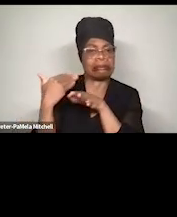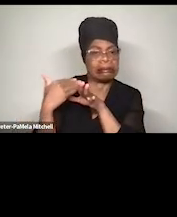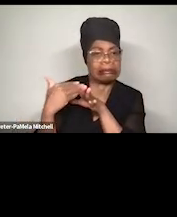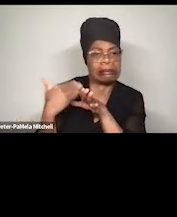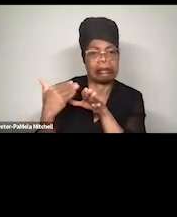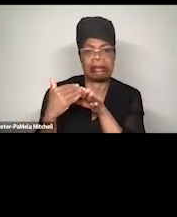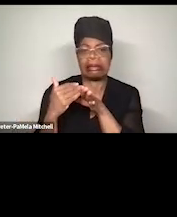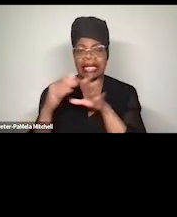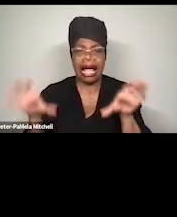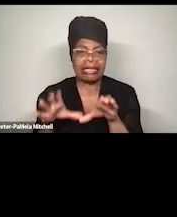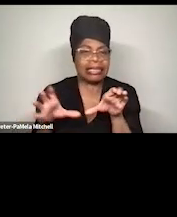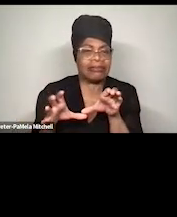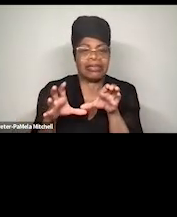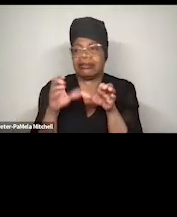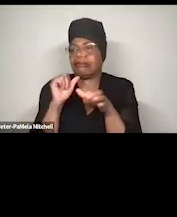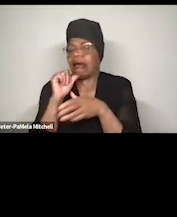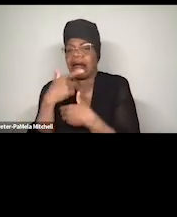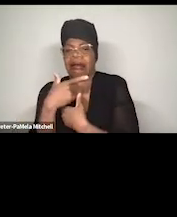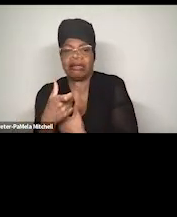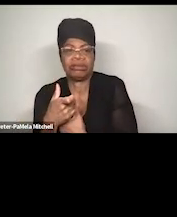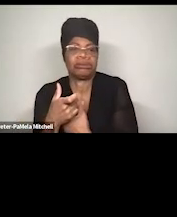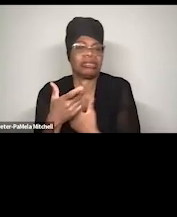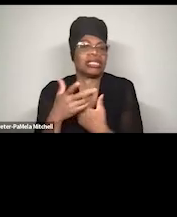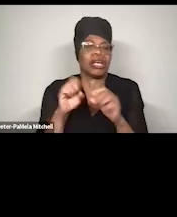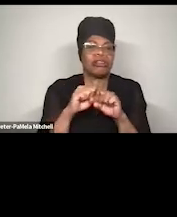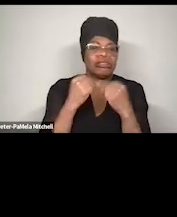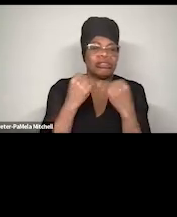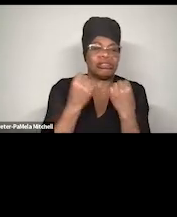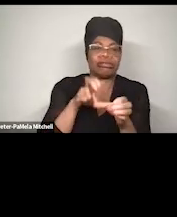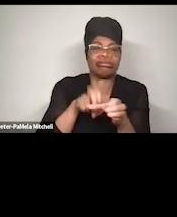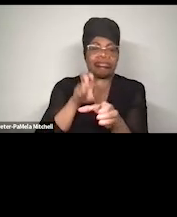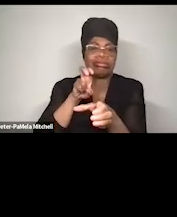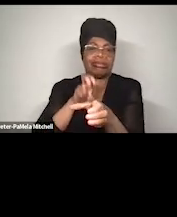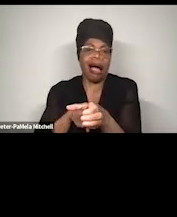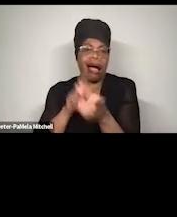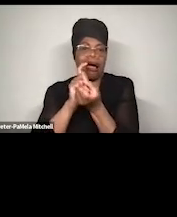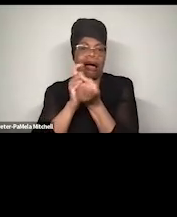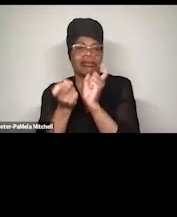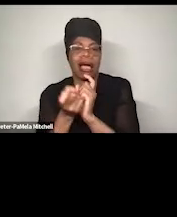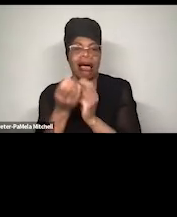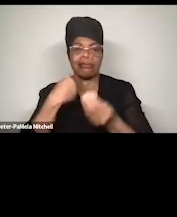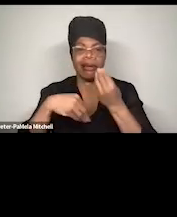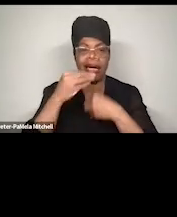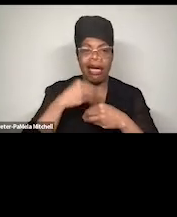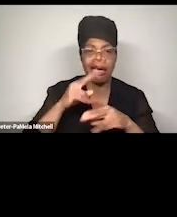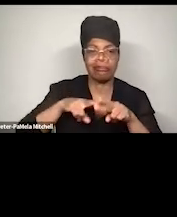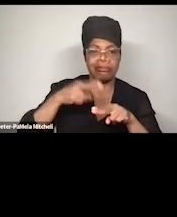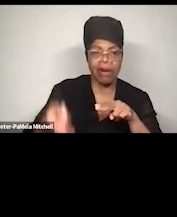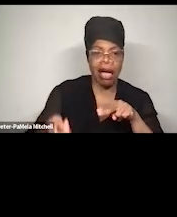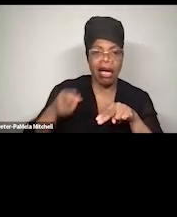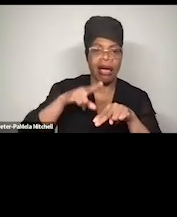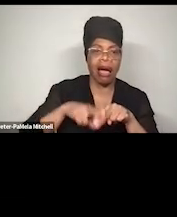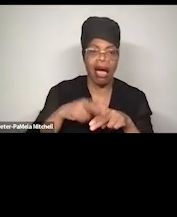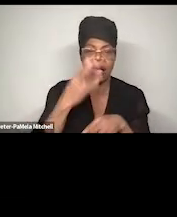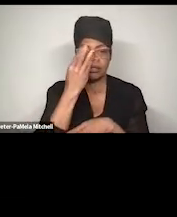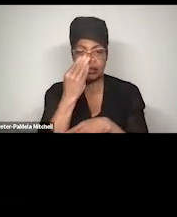in activities, social withdrawal, changes in appetite or weight, sleep disturbance, fatigue, low energy, feeling